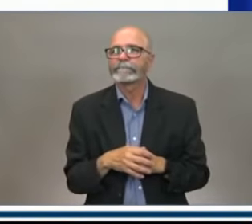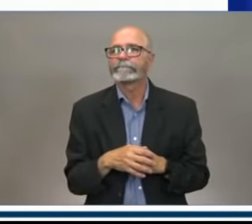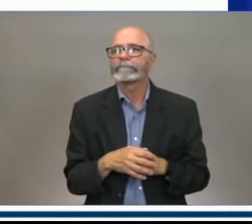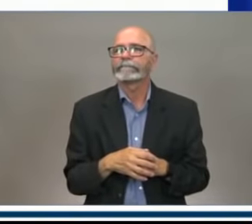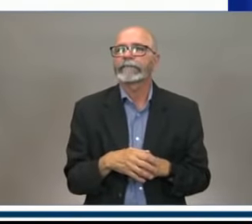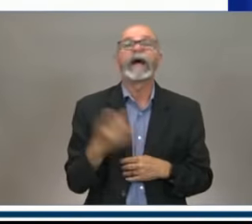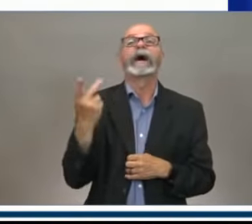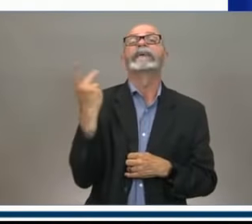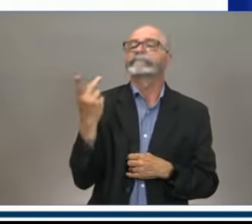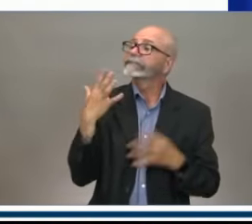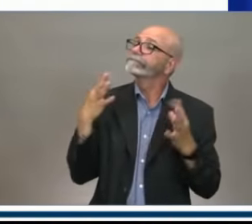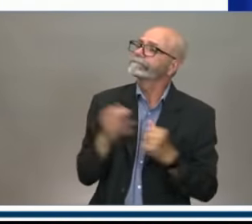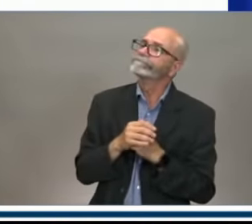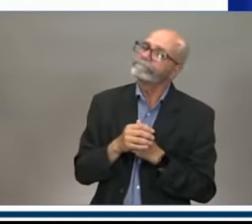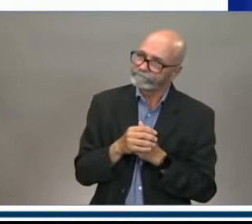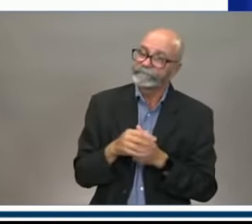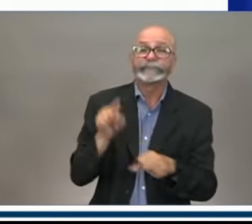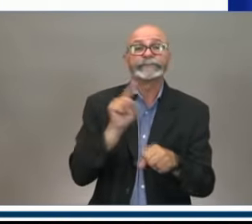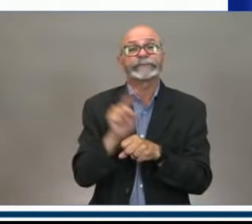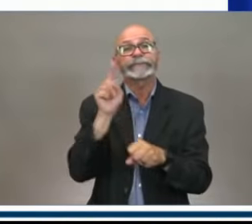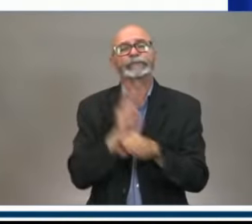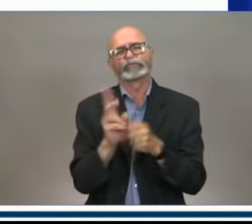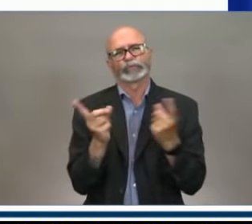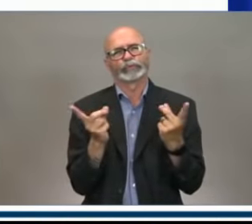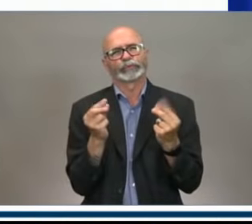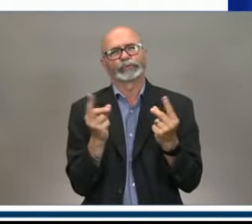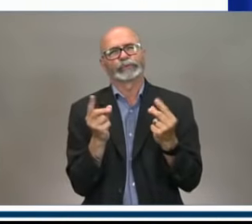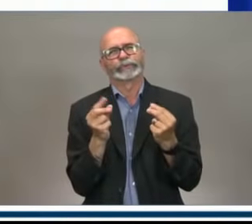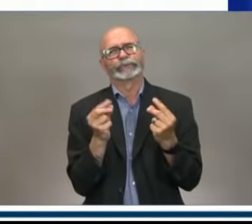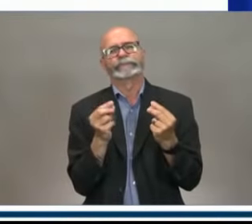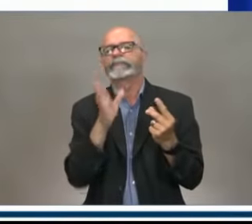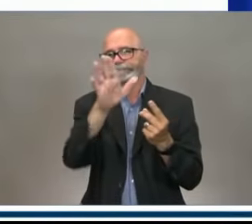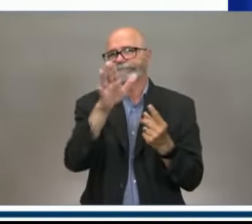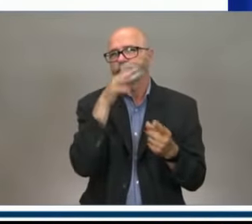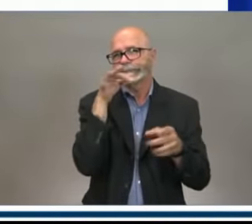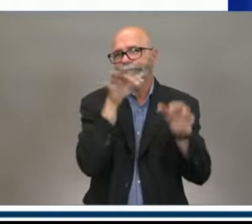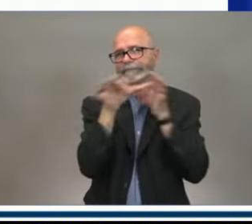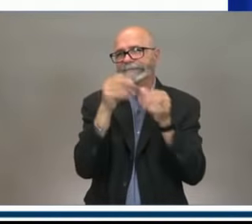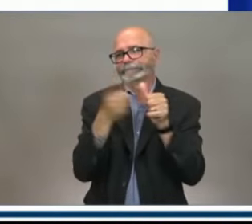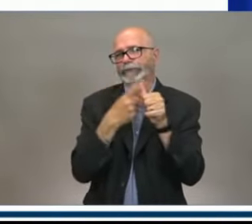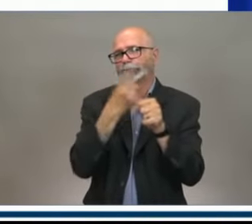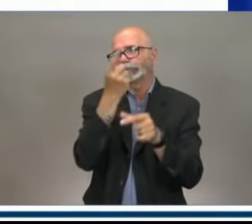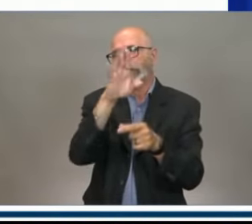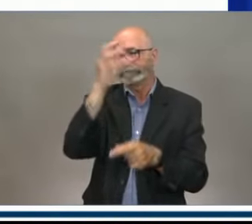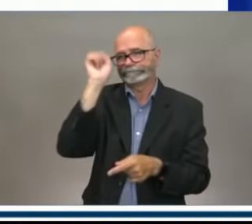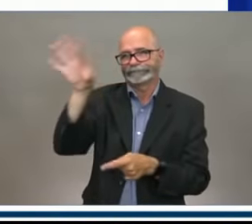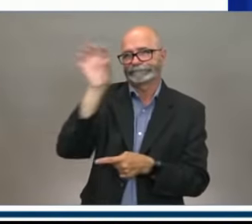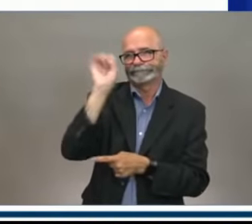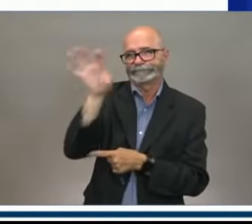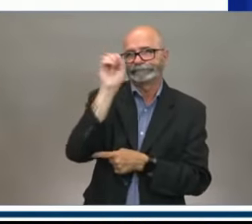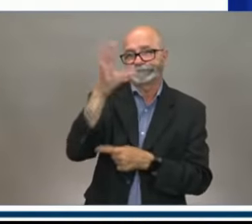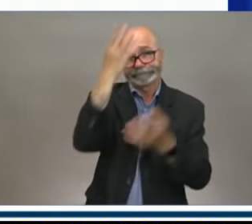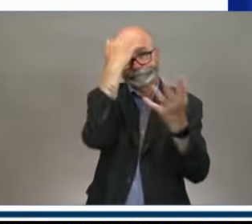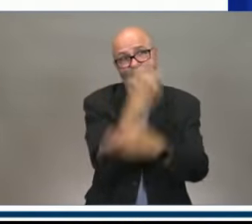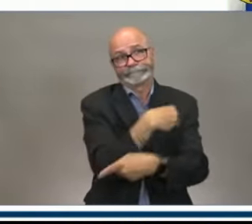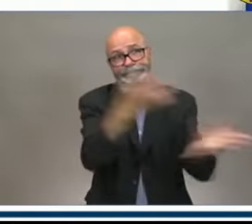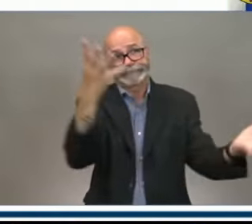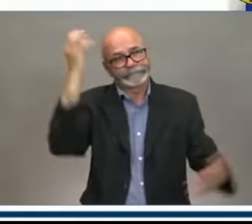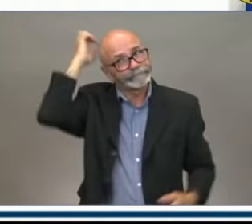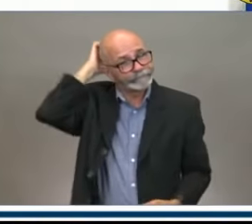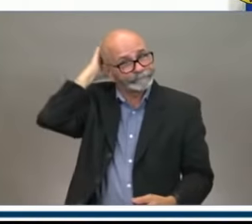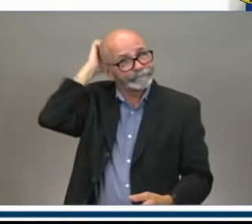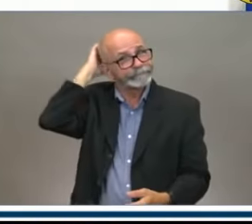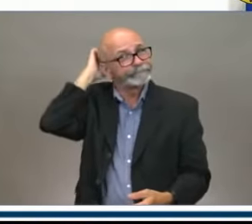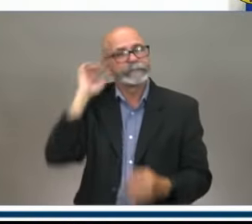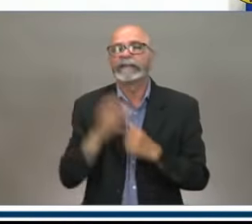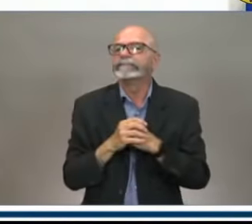look like. And before we get into the details of that, Dr. Strang has some information he'd like to share with Nova Scotians. So I think it's important